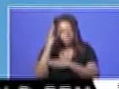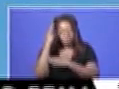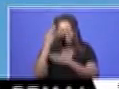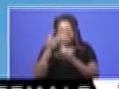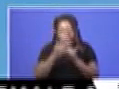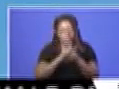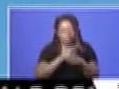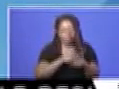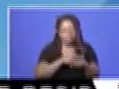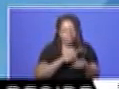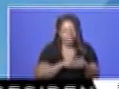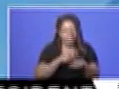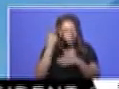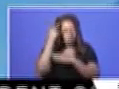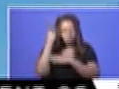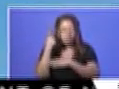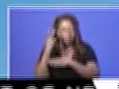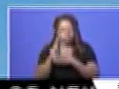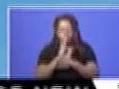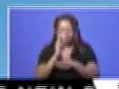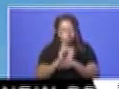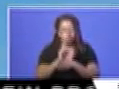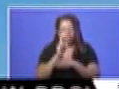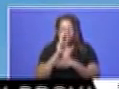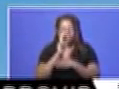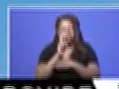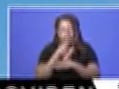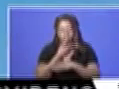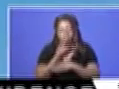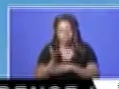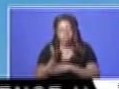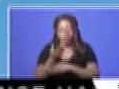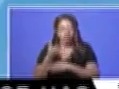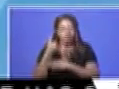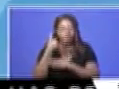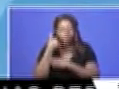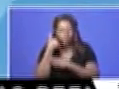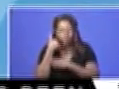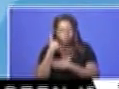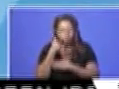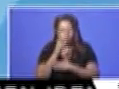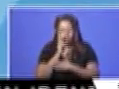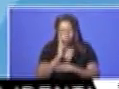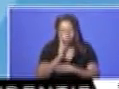sometimes the parents were using only their cell phones.